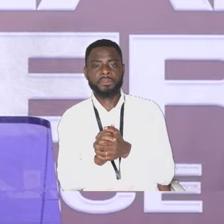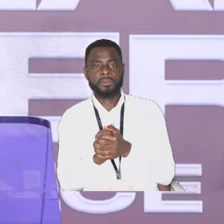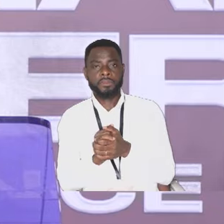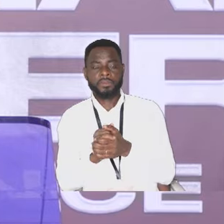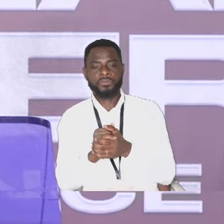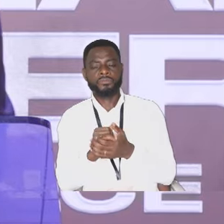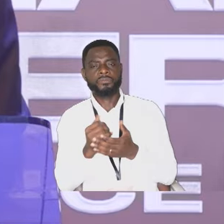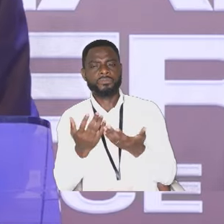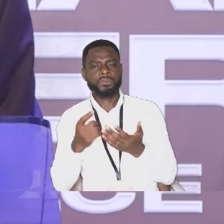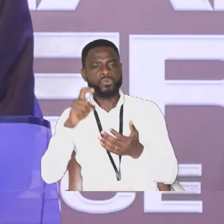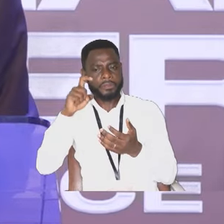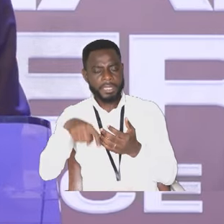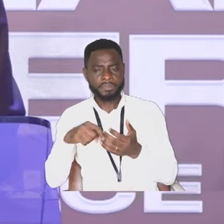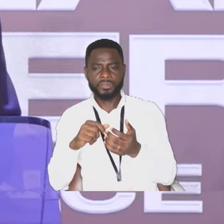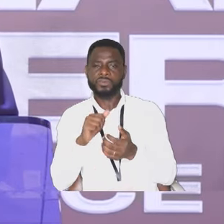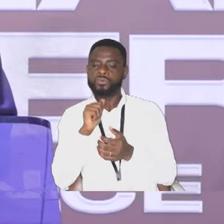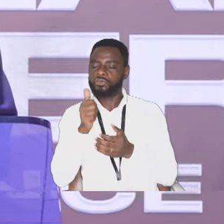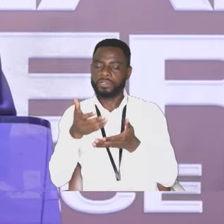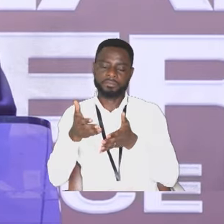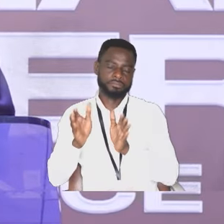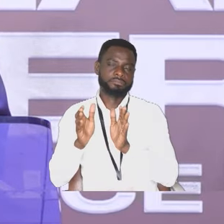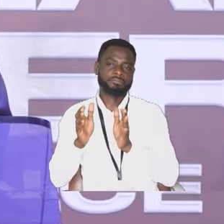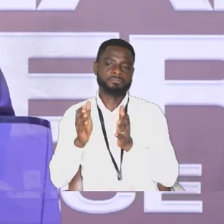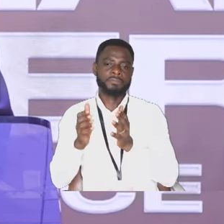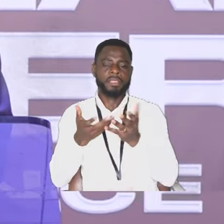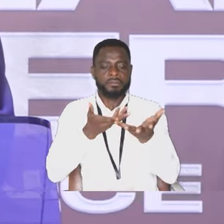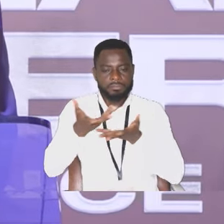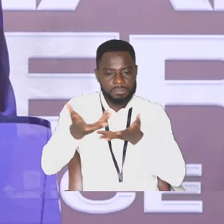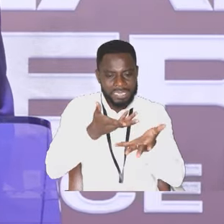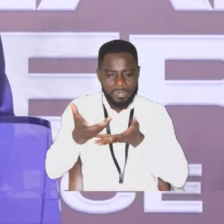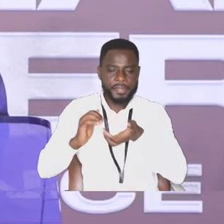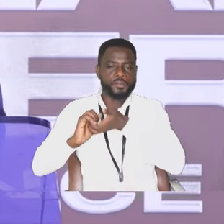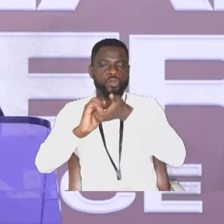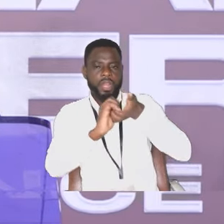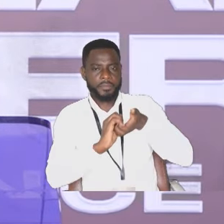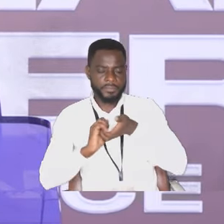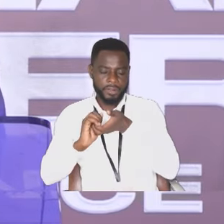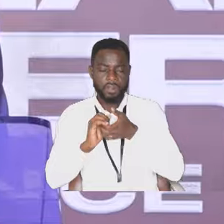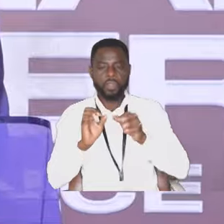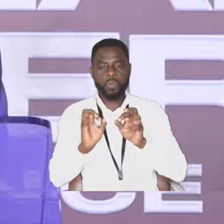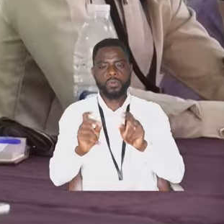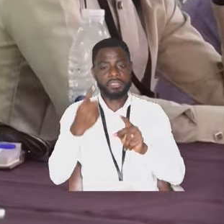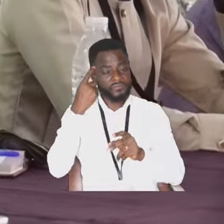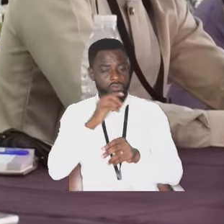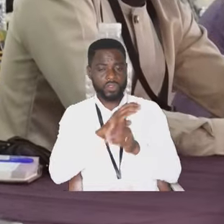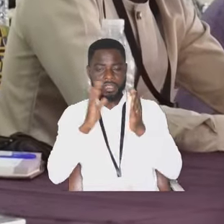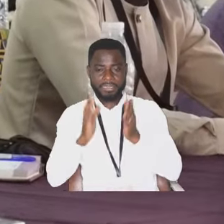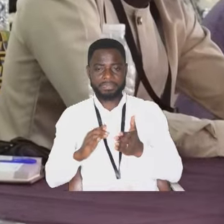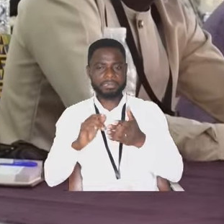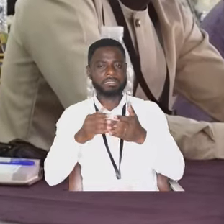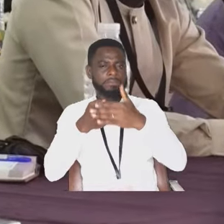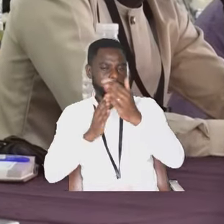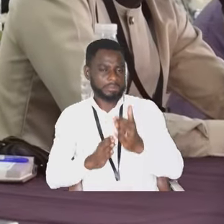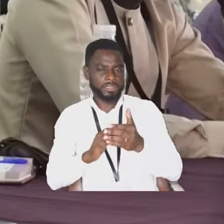biblical principles, we must not let them go. Dialogue and collaboration. Opportunities for Christian leaders to engage in interfaith